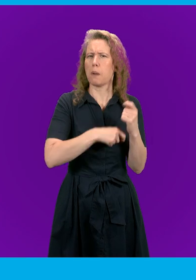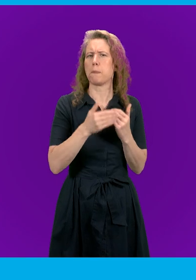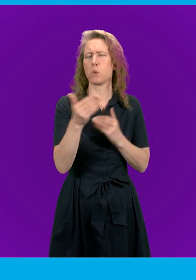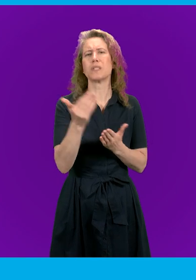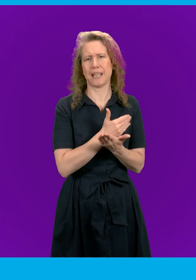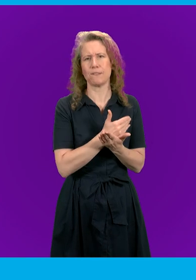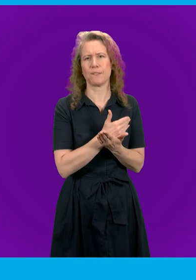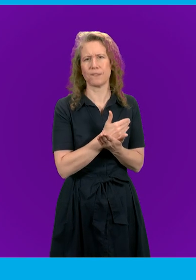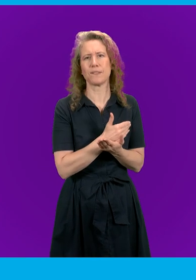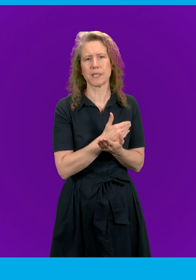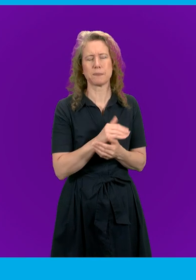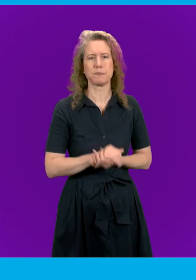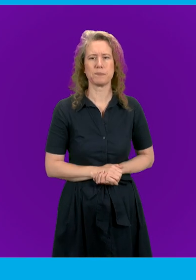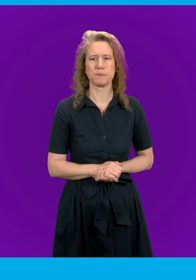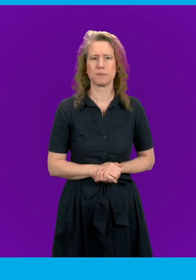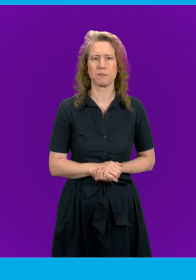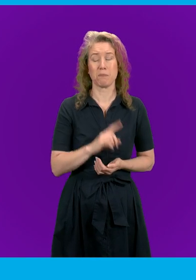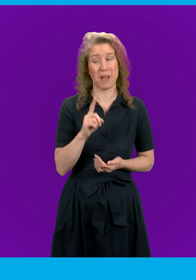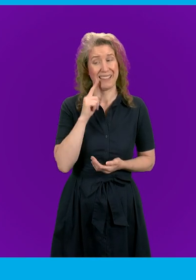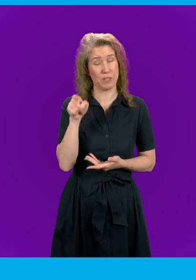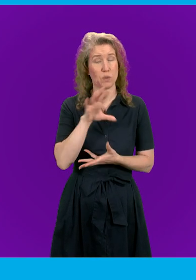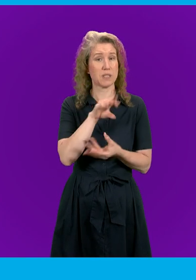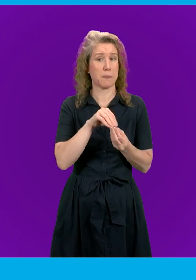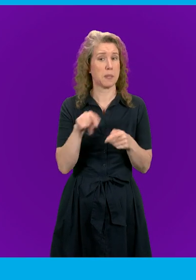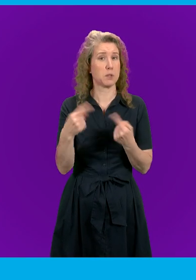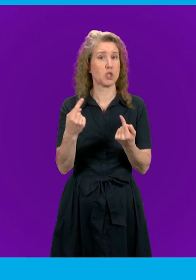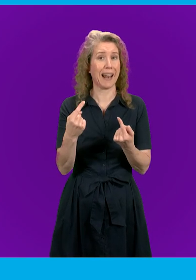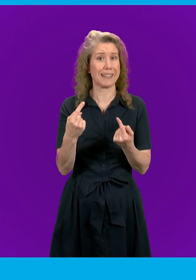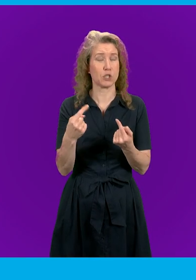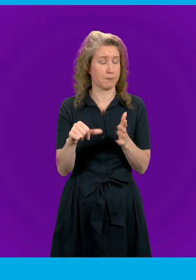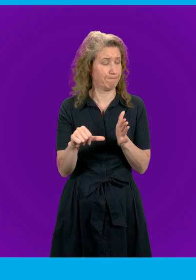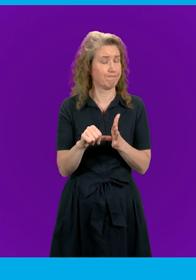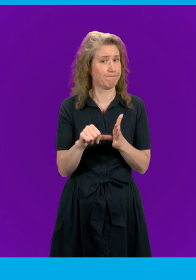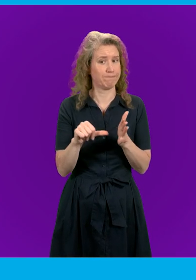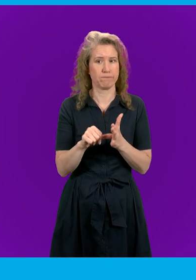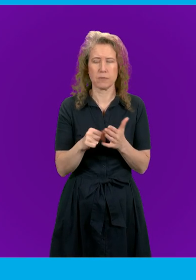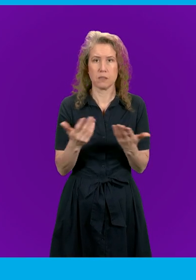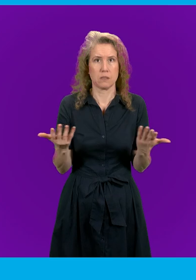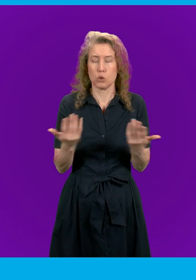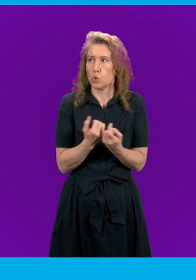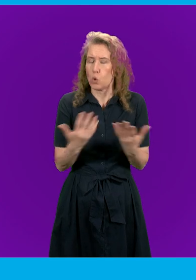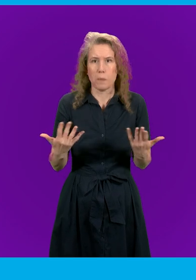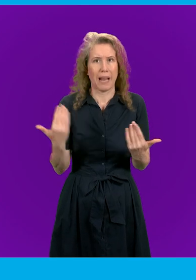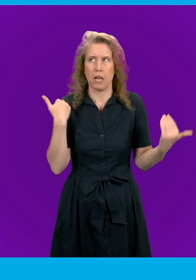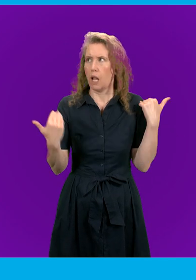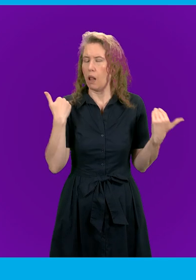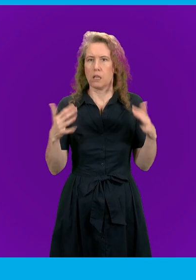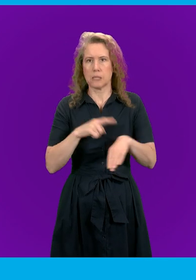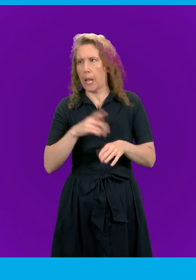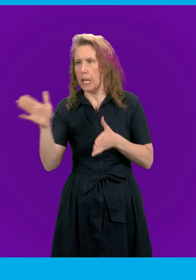place. I just think you've summed up the challenges really well. They've just got so many demands on their